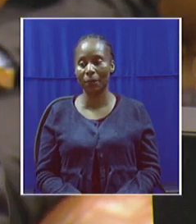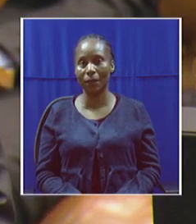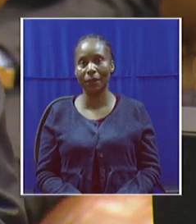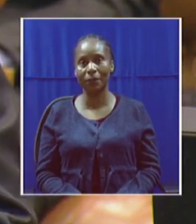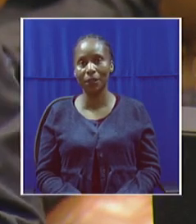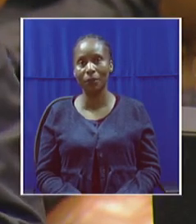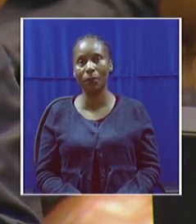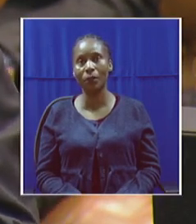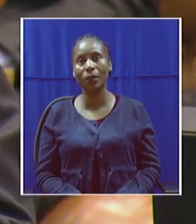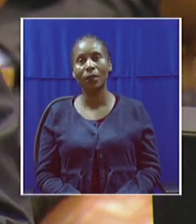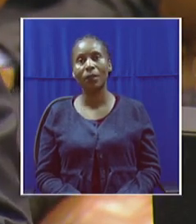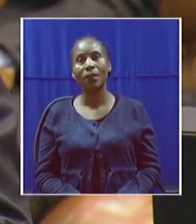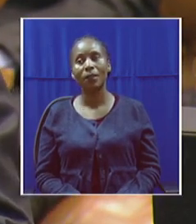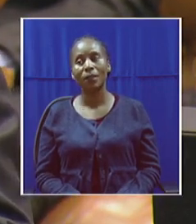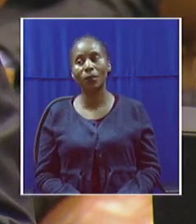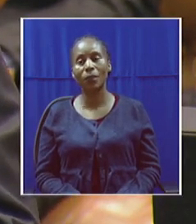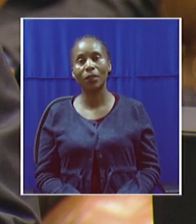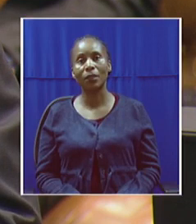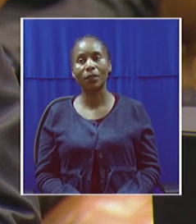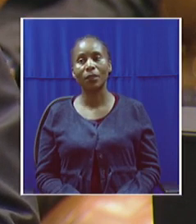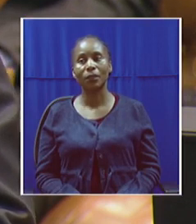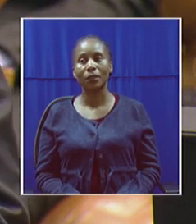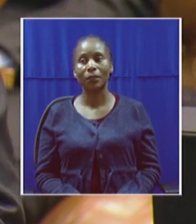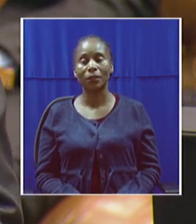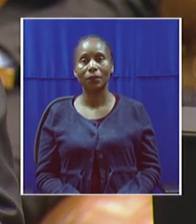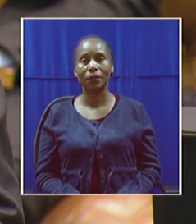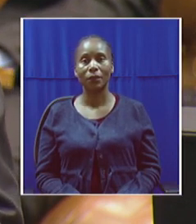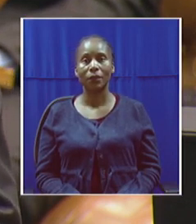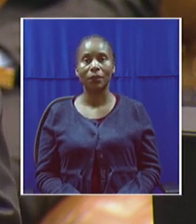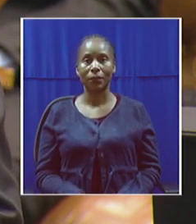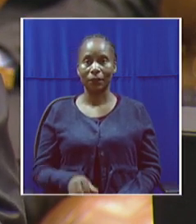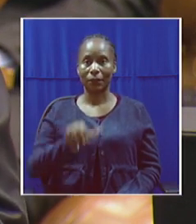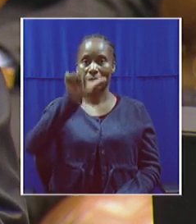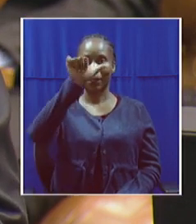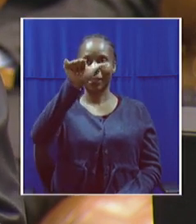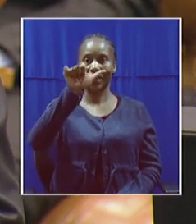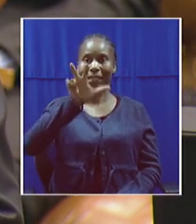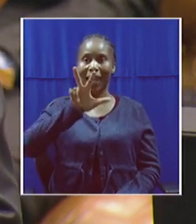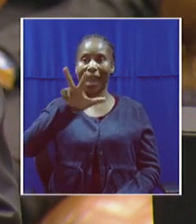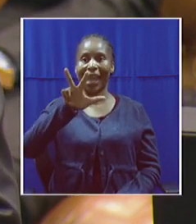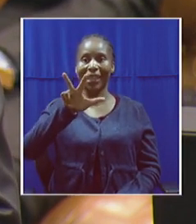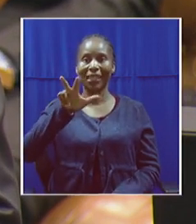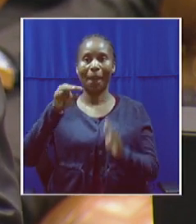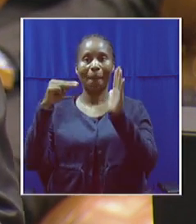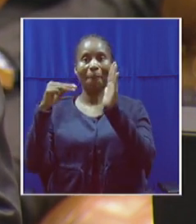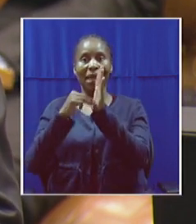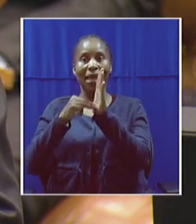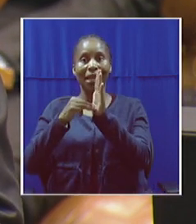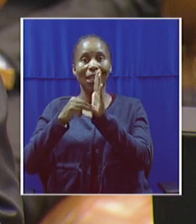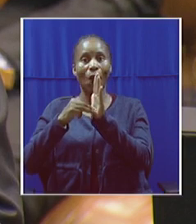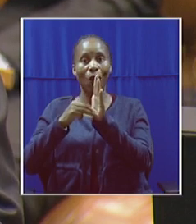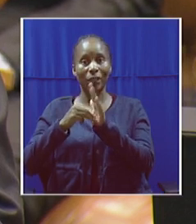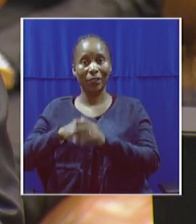repeat it is 68 million